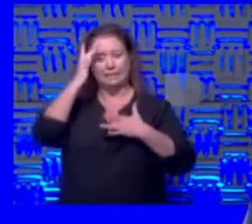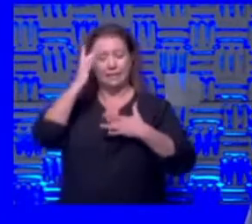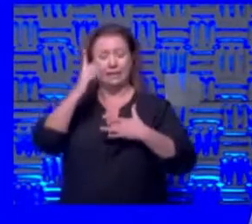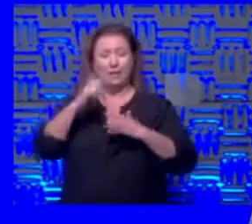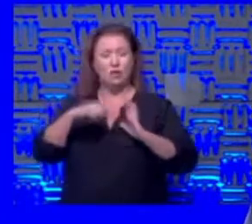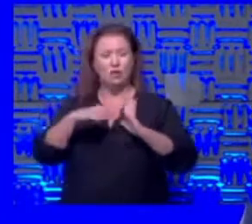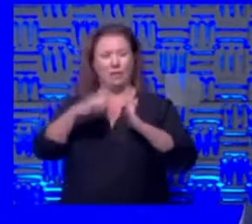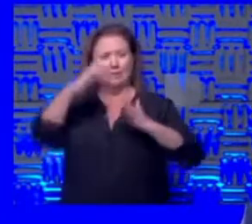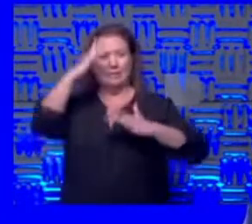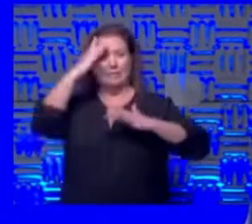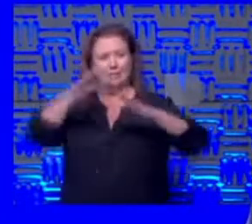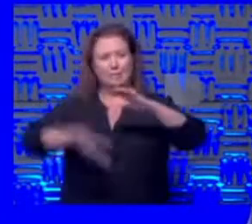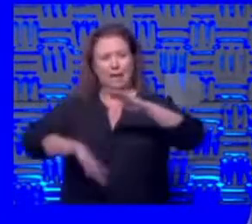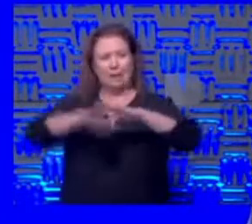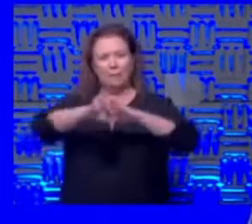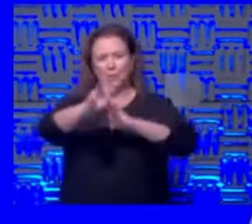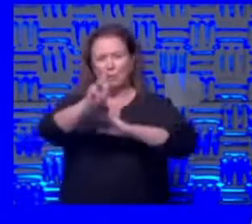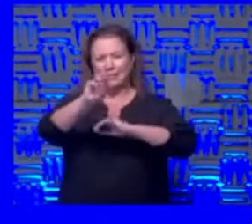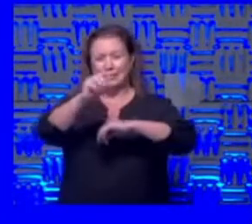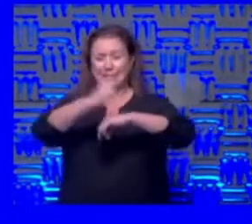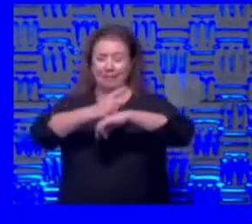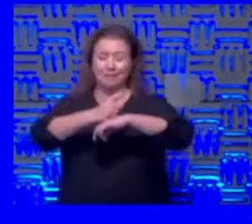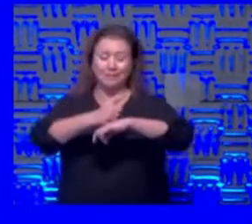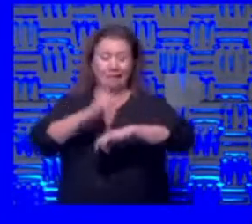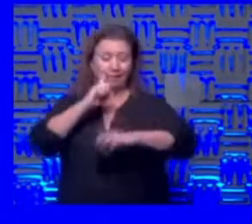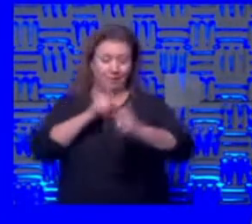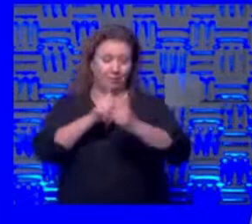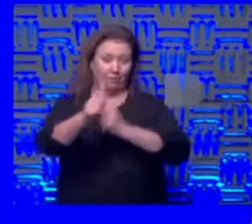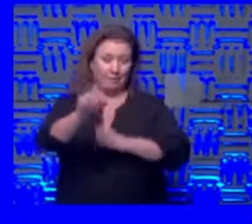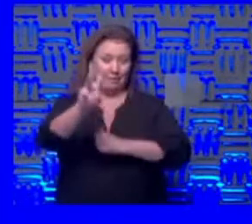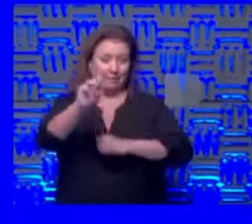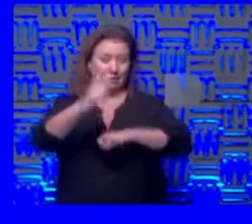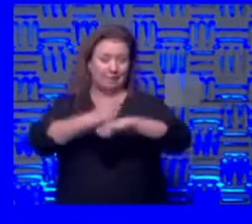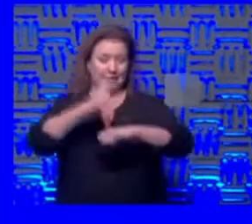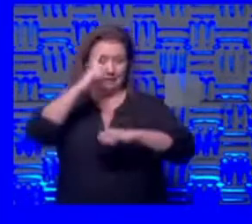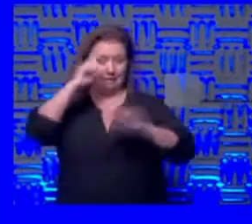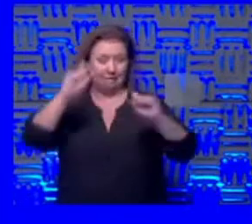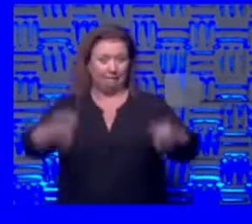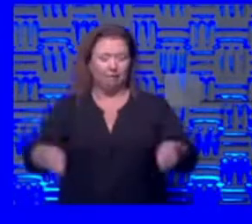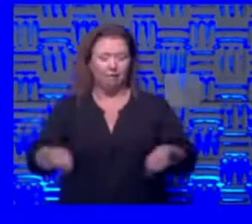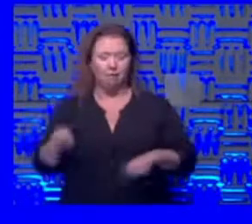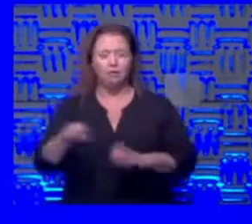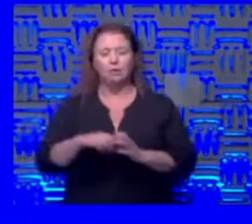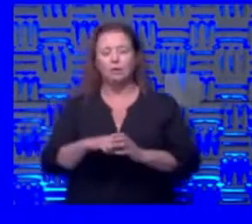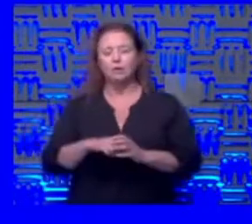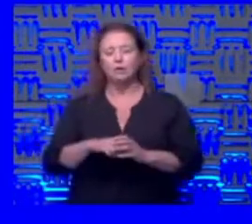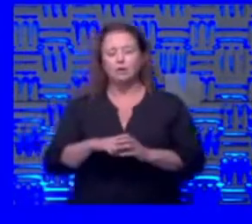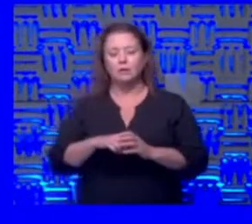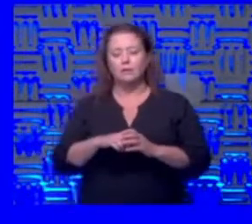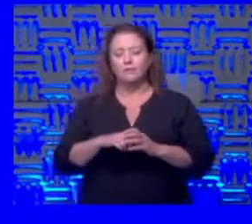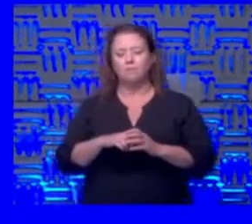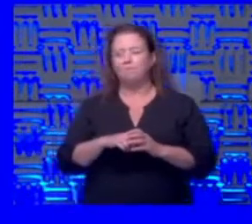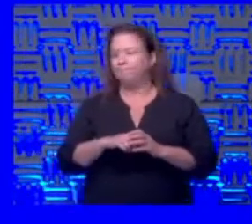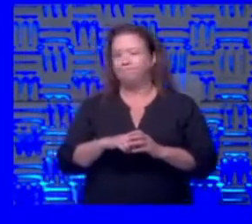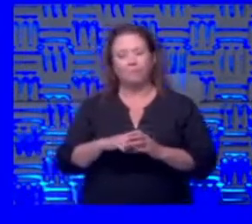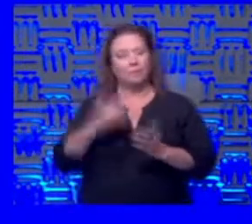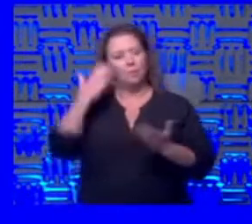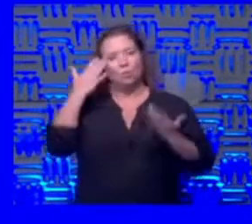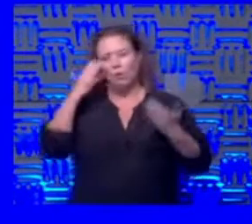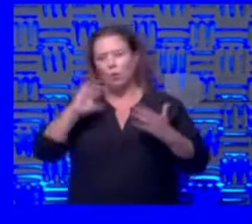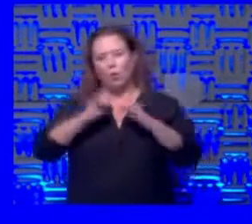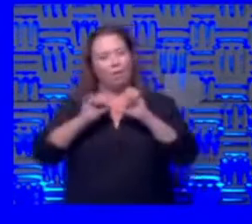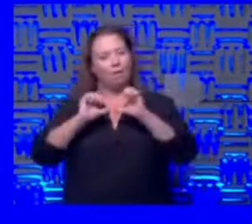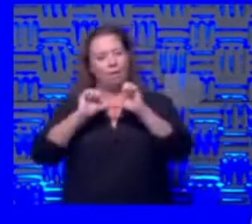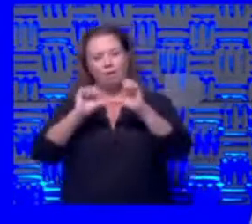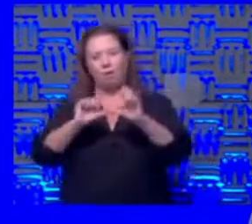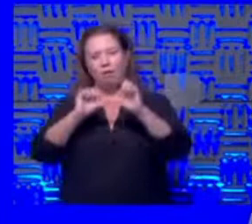60 days, and I'm sure it can progress even longer than that. I think we don't know exactly how long, and I think